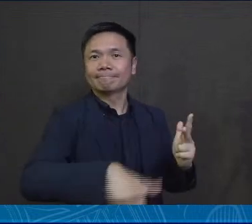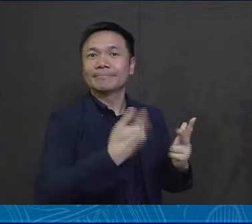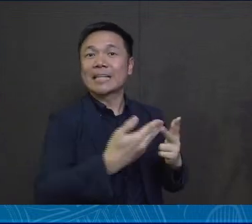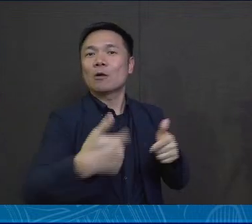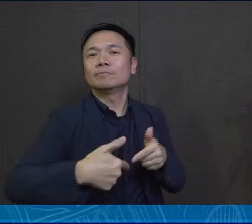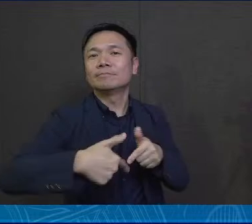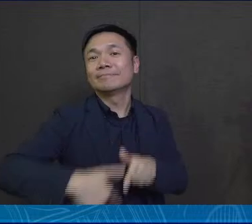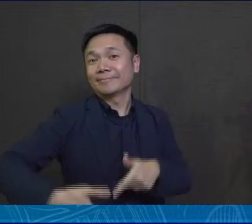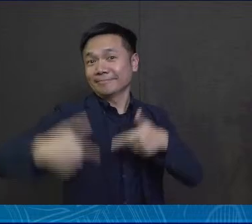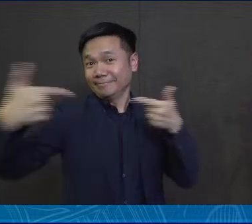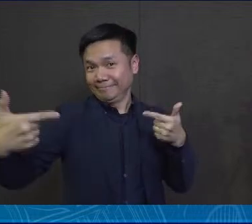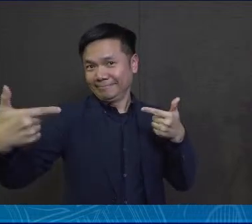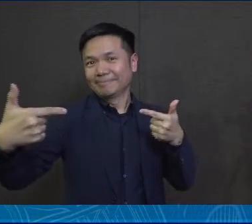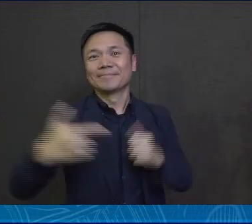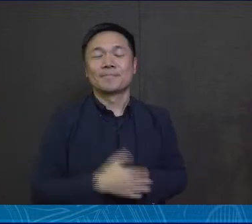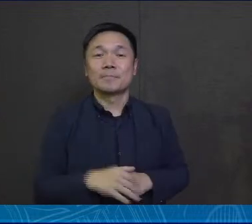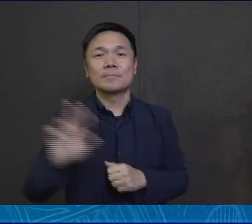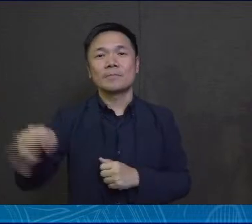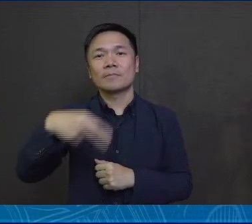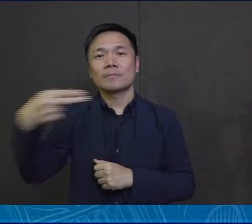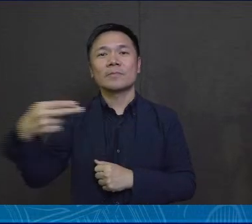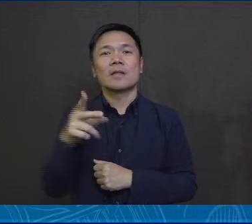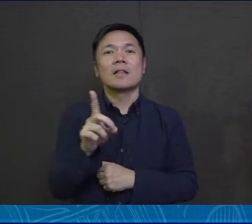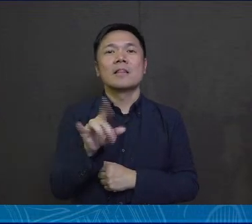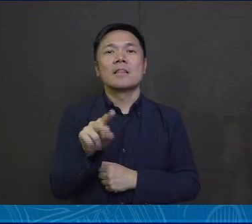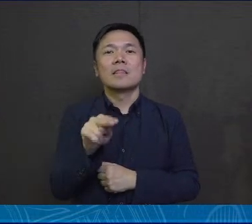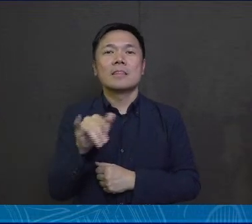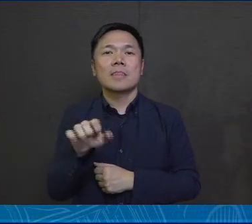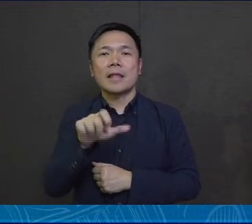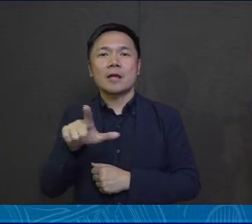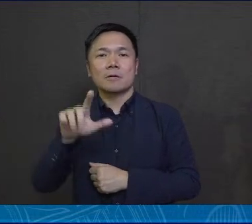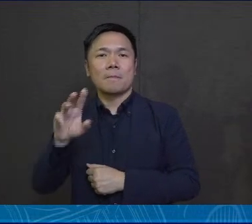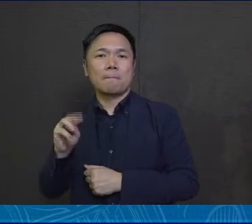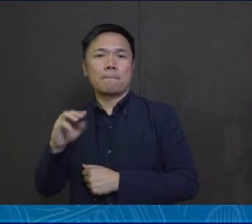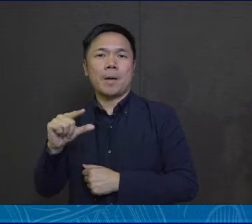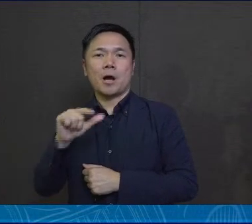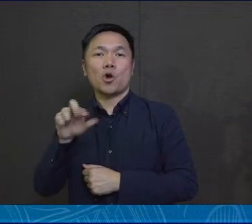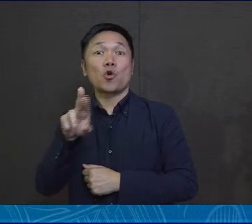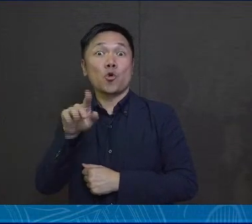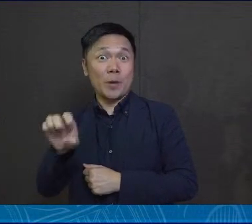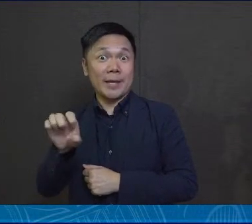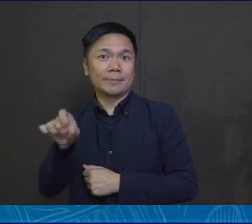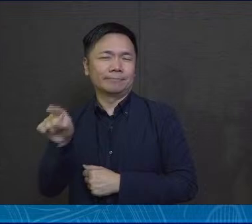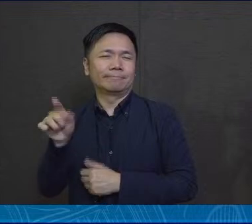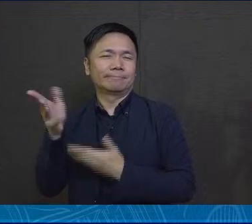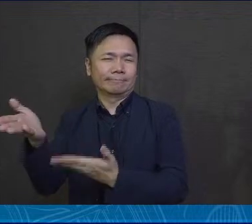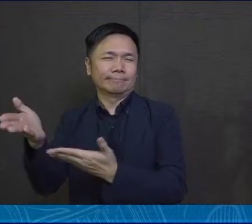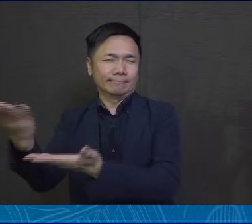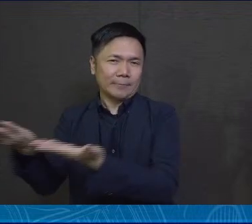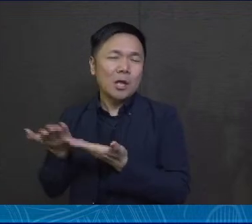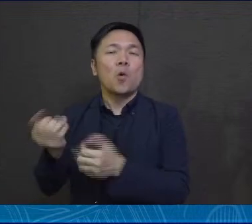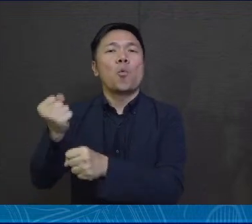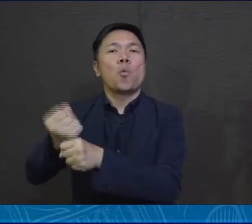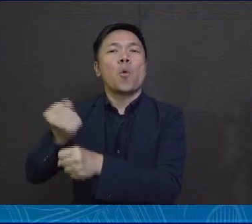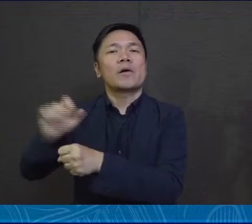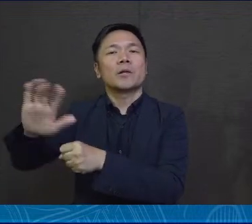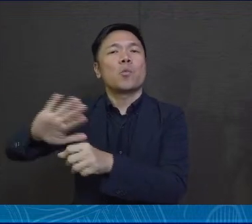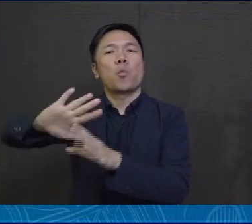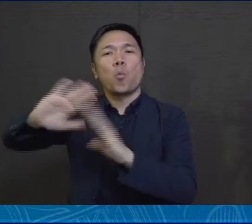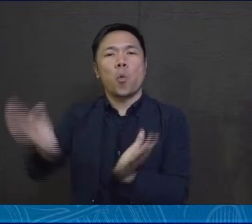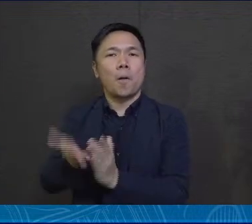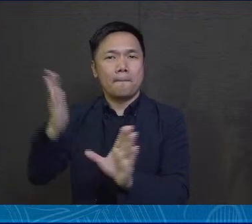us virtually, Mr. Daniel McGree, who is with the World Bank,